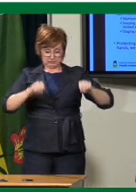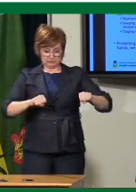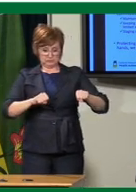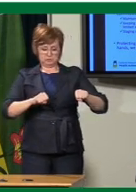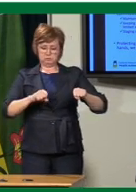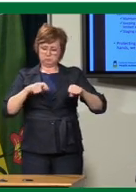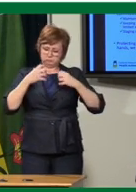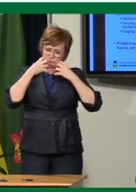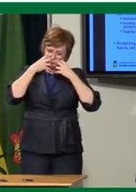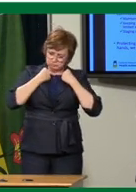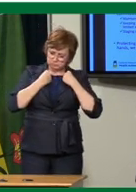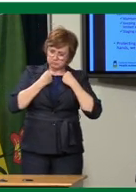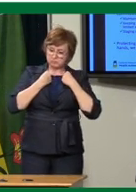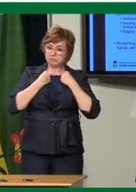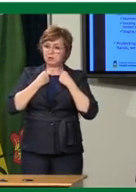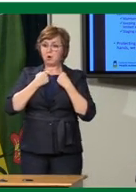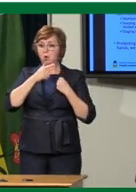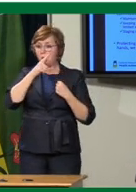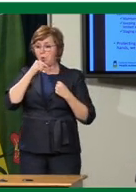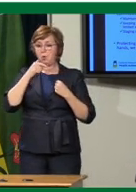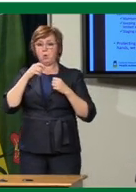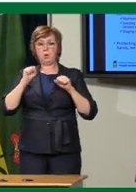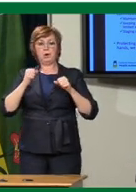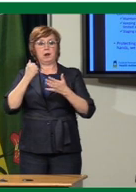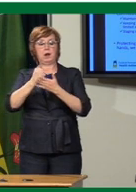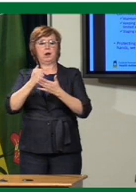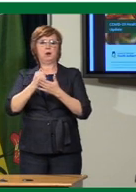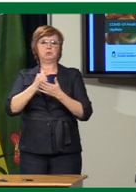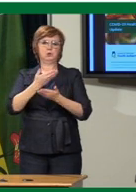public's hands, and we need your help.